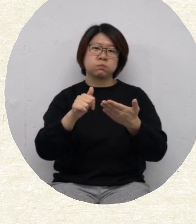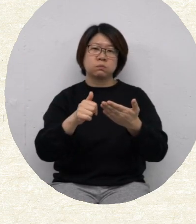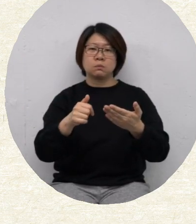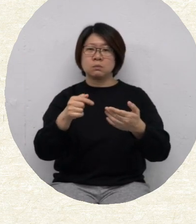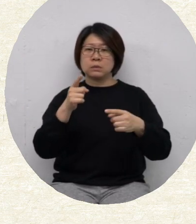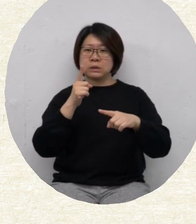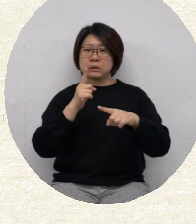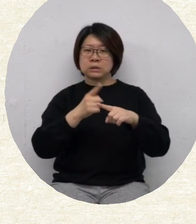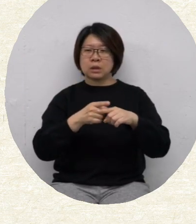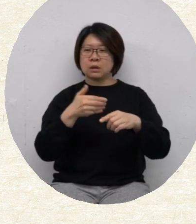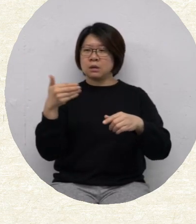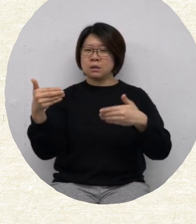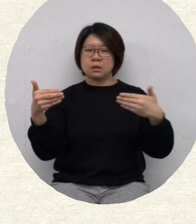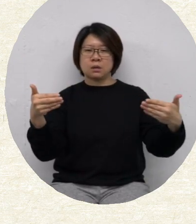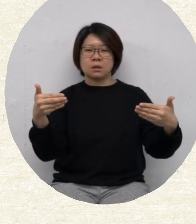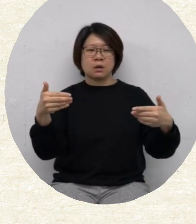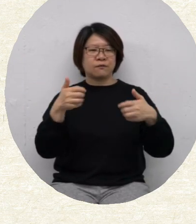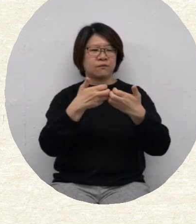pages.